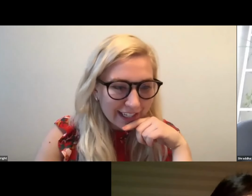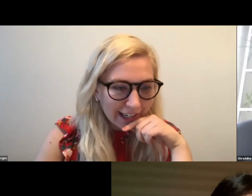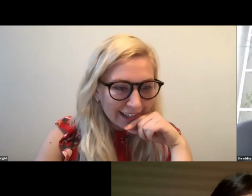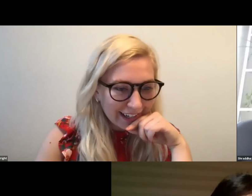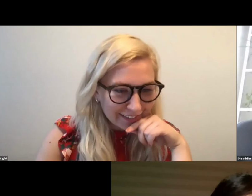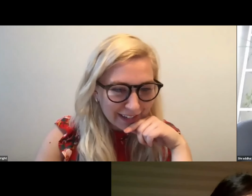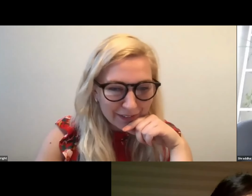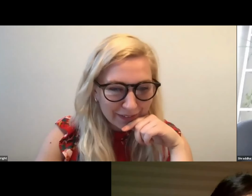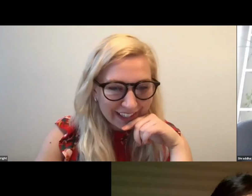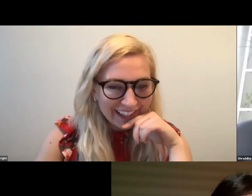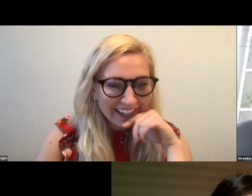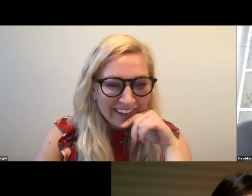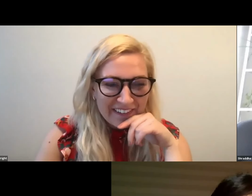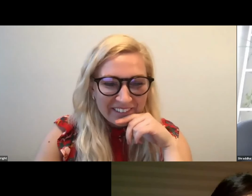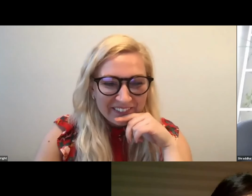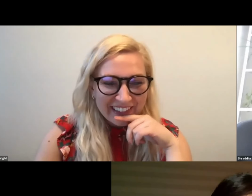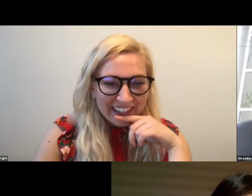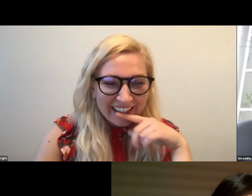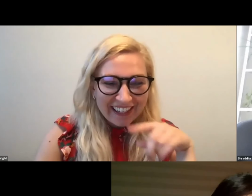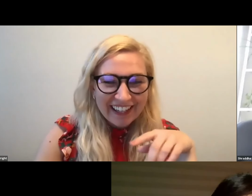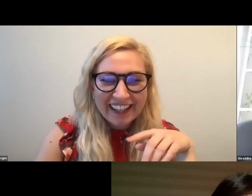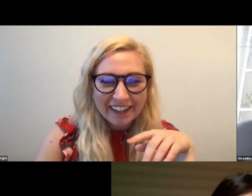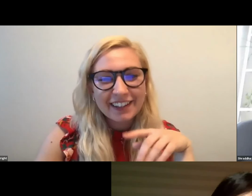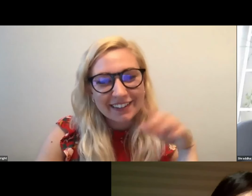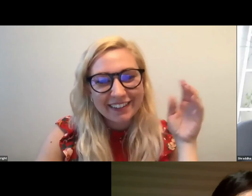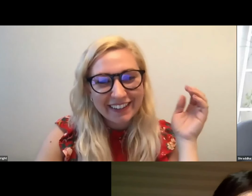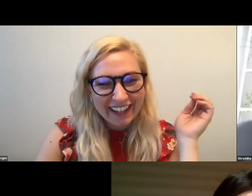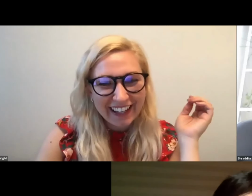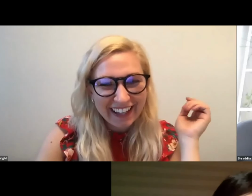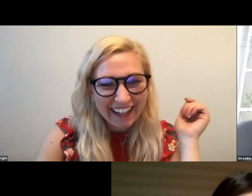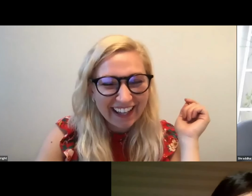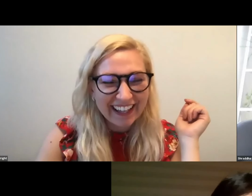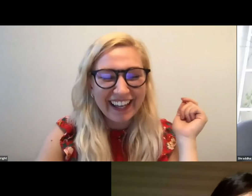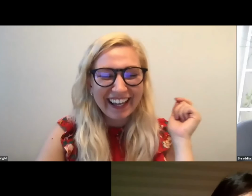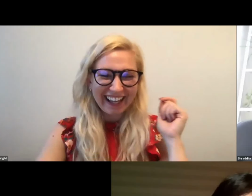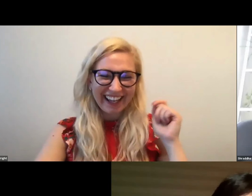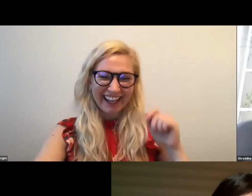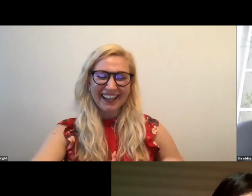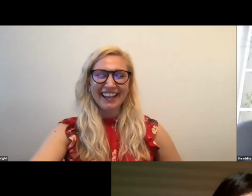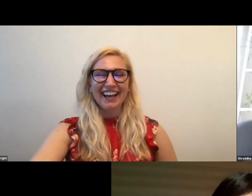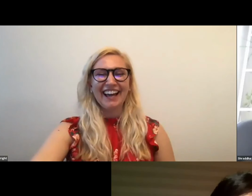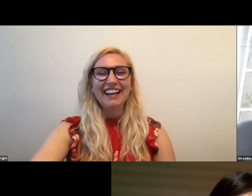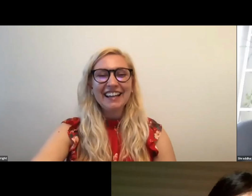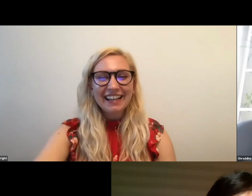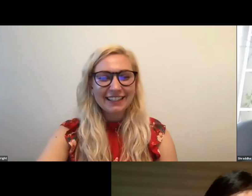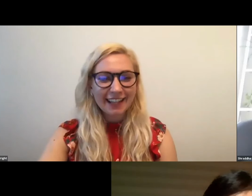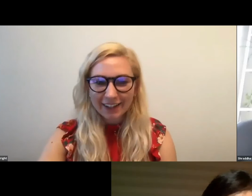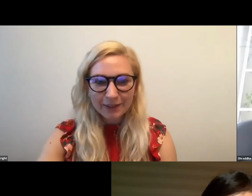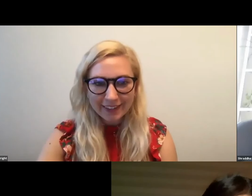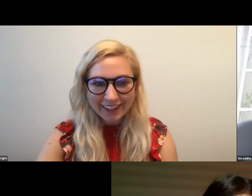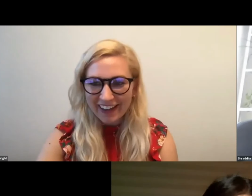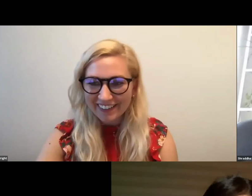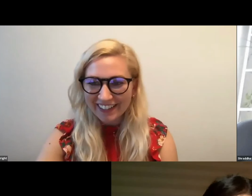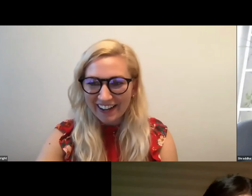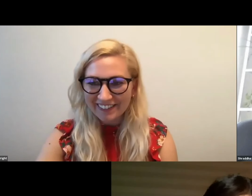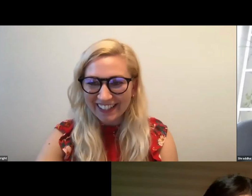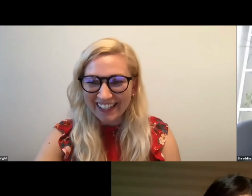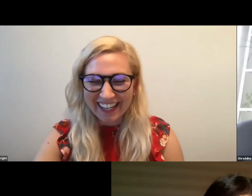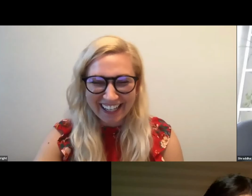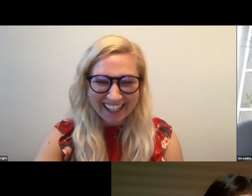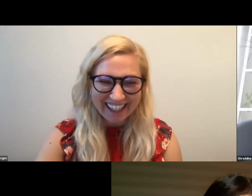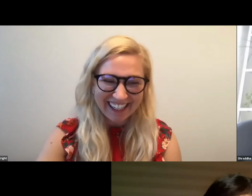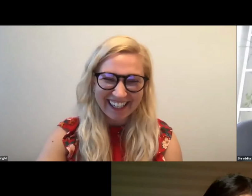of the day and every time of the week, yeah? Yes, that's why we're twins. We have something in common. Is that the only thing you have in